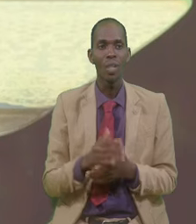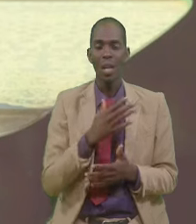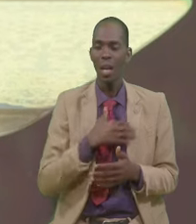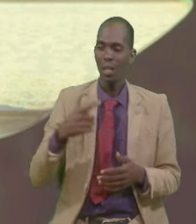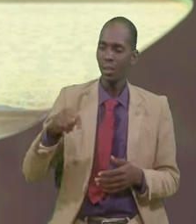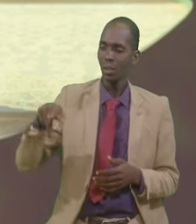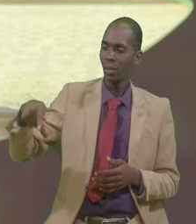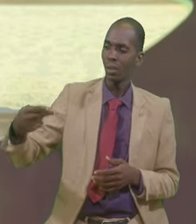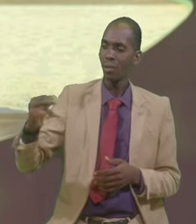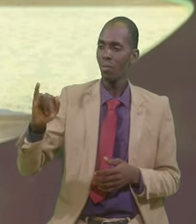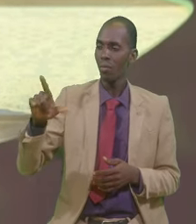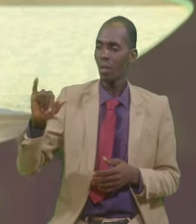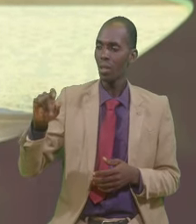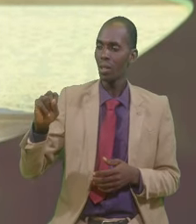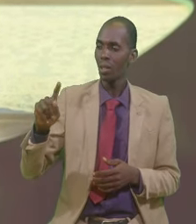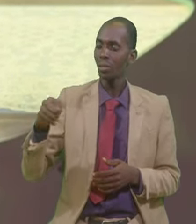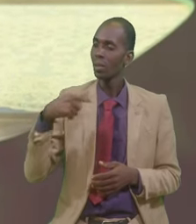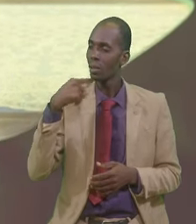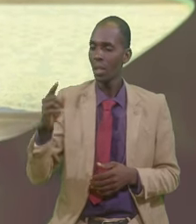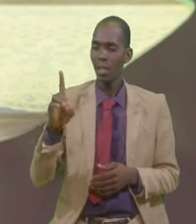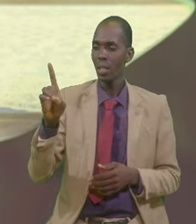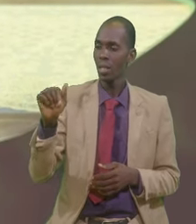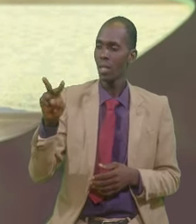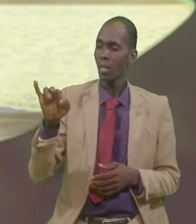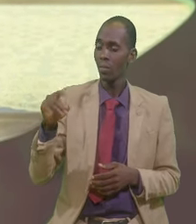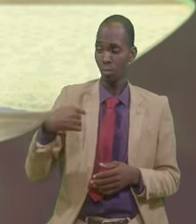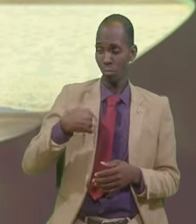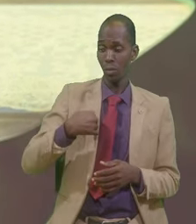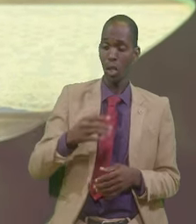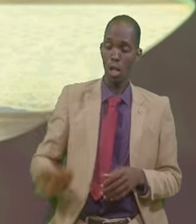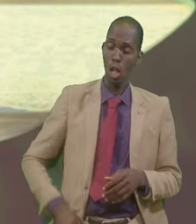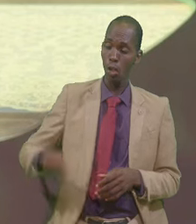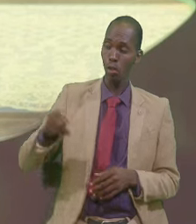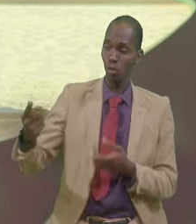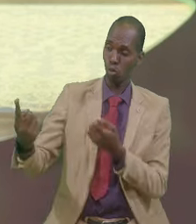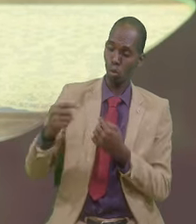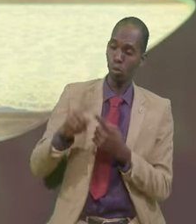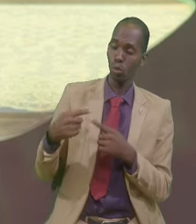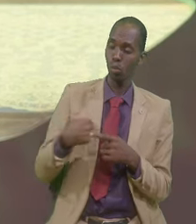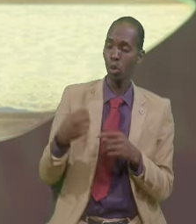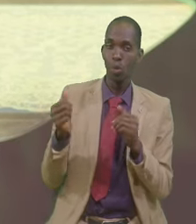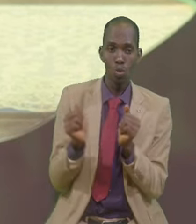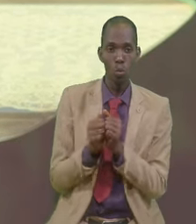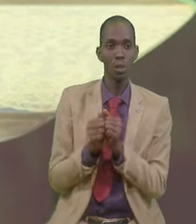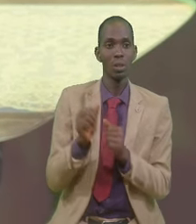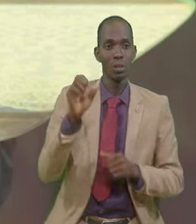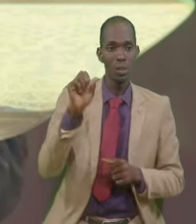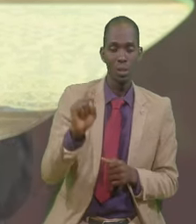said unto David, am I a dog that thou camest to me with staves?